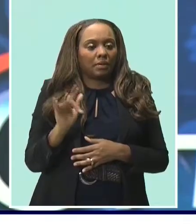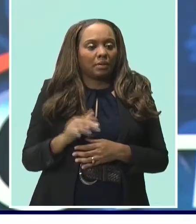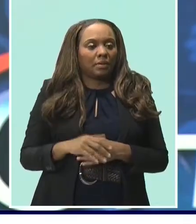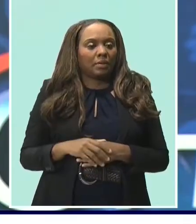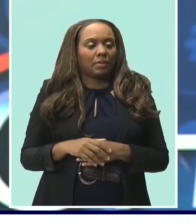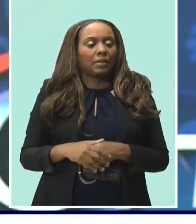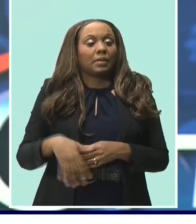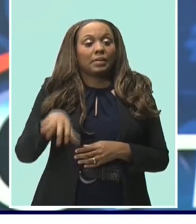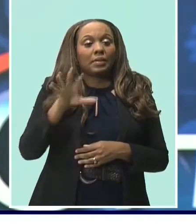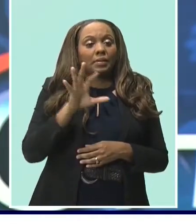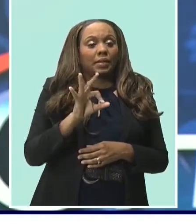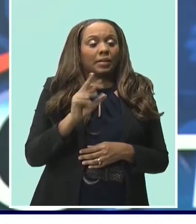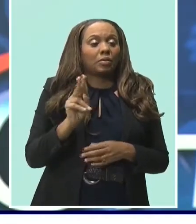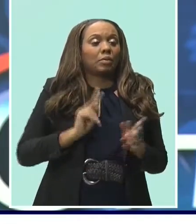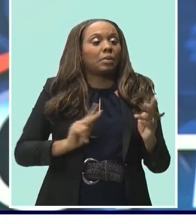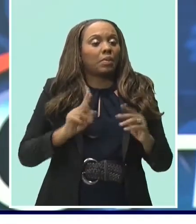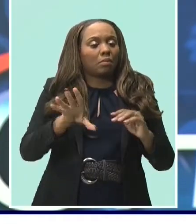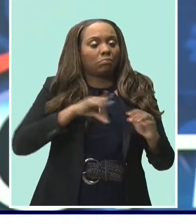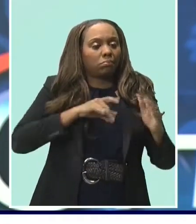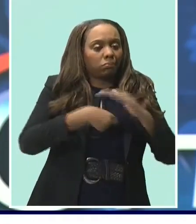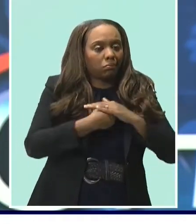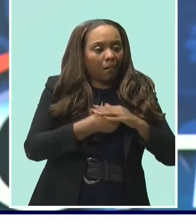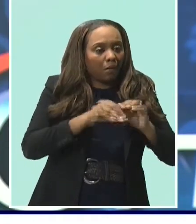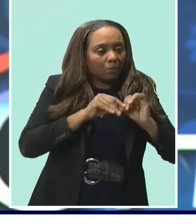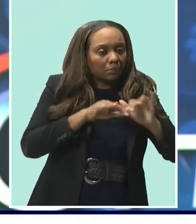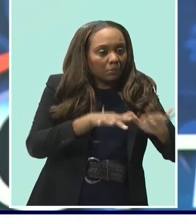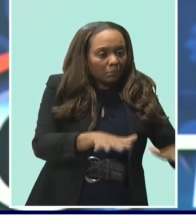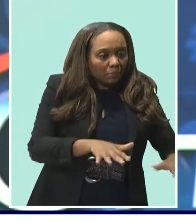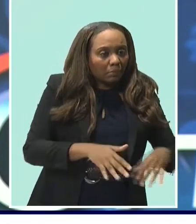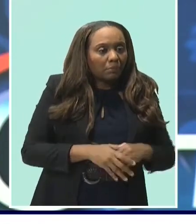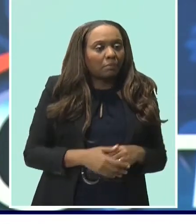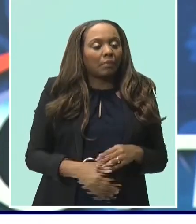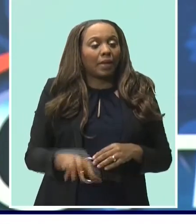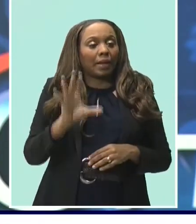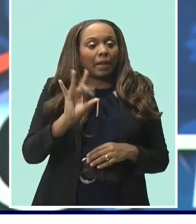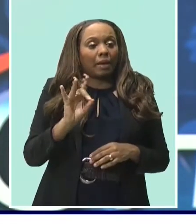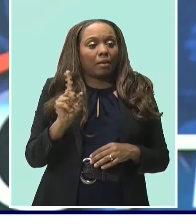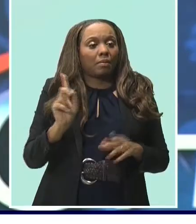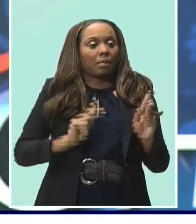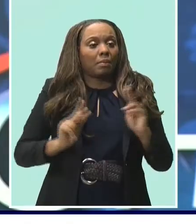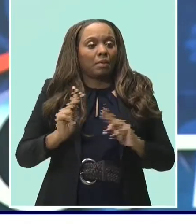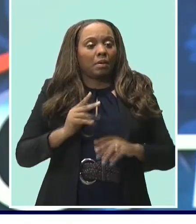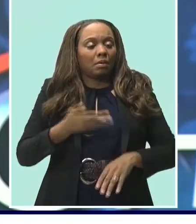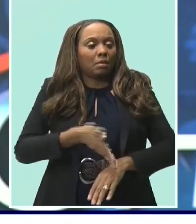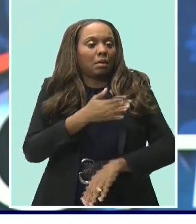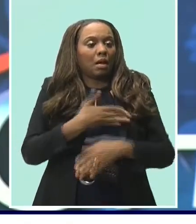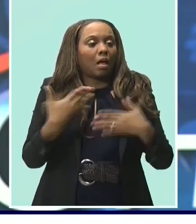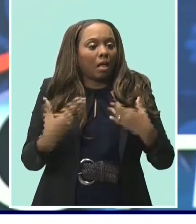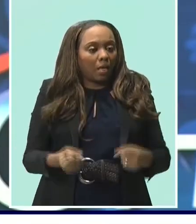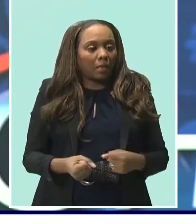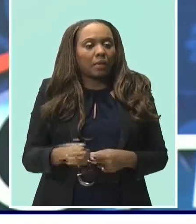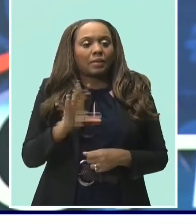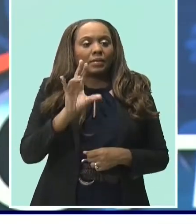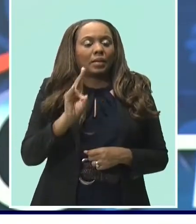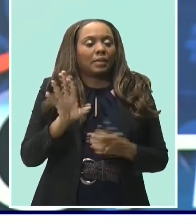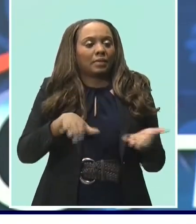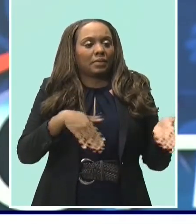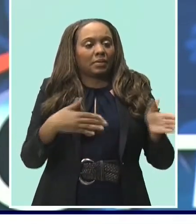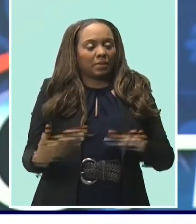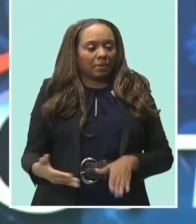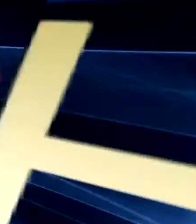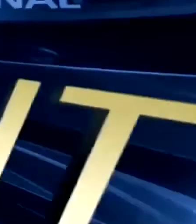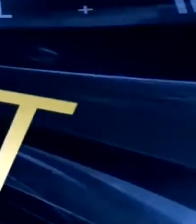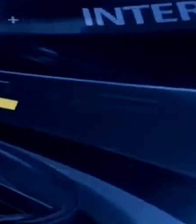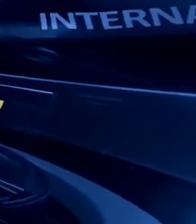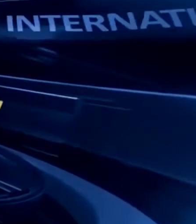5,925. There have been 92 confirmed cases of COVID-19 in Barbados. 81 people have recovered and 7 succumbed to the